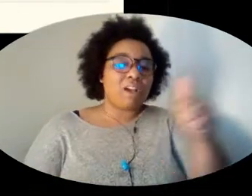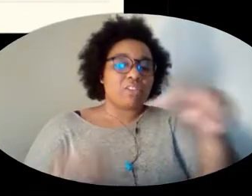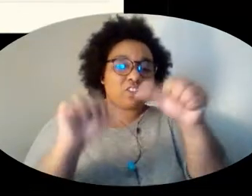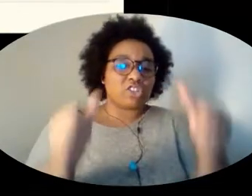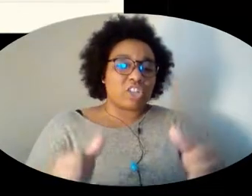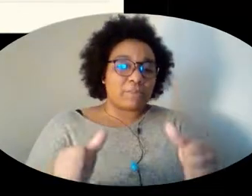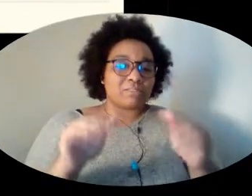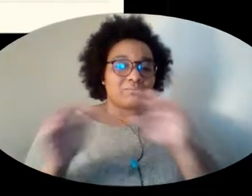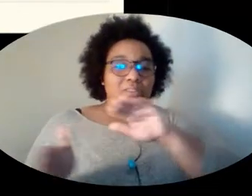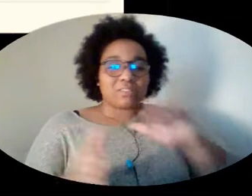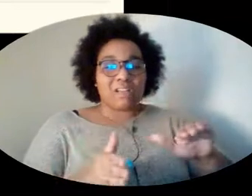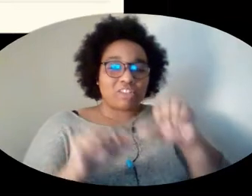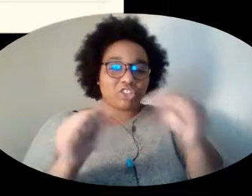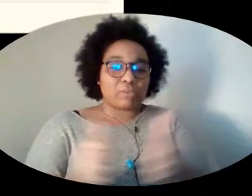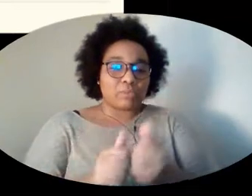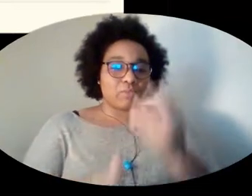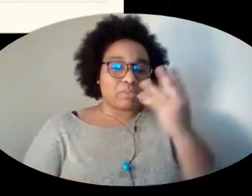besides quadrilaterals